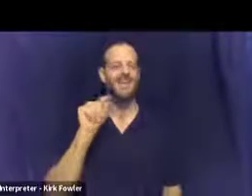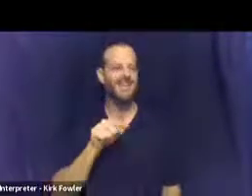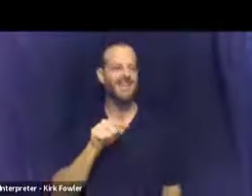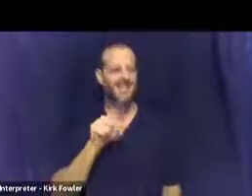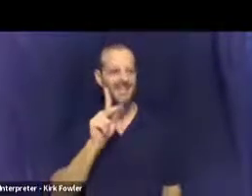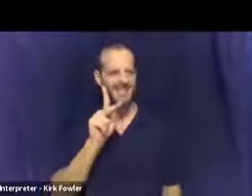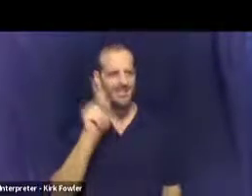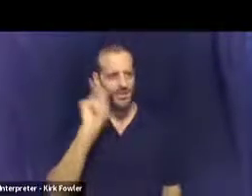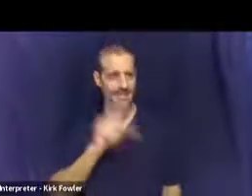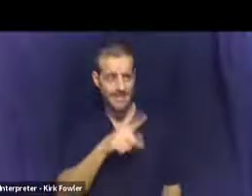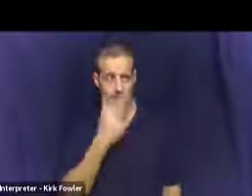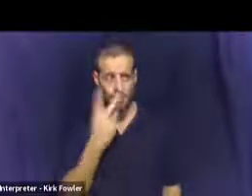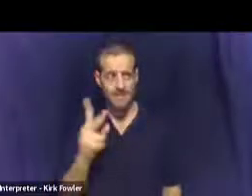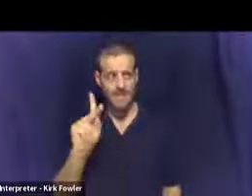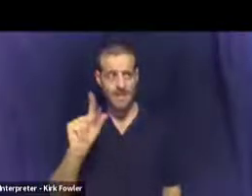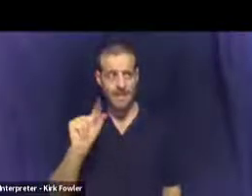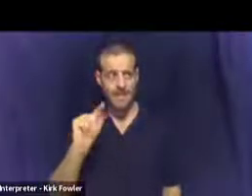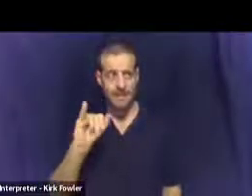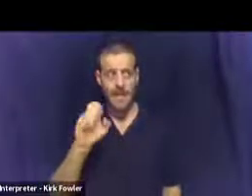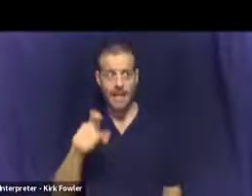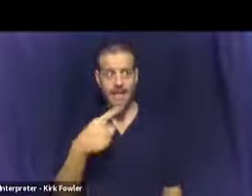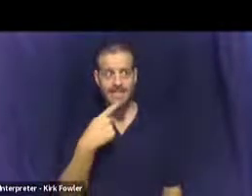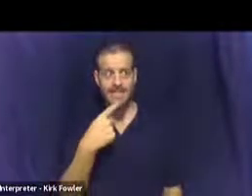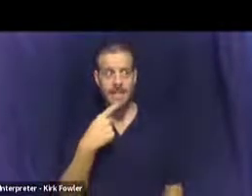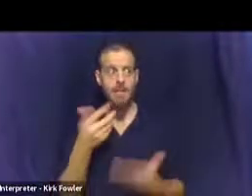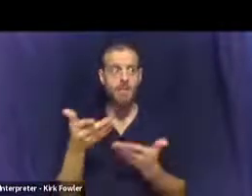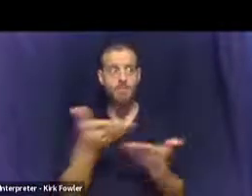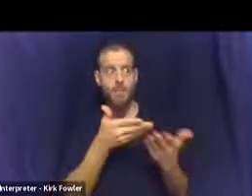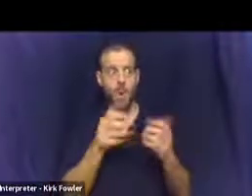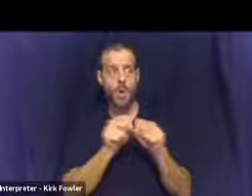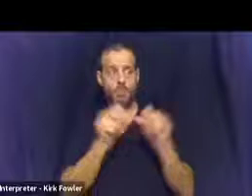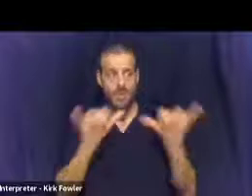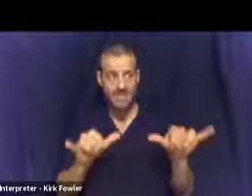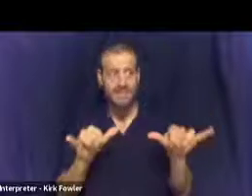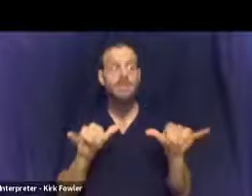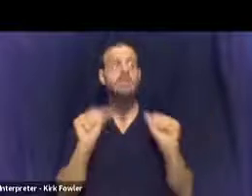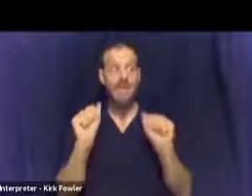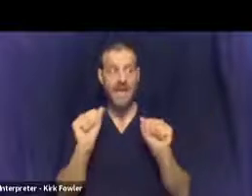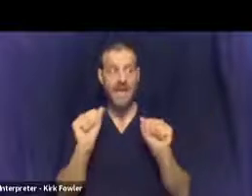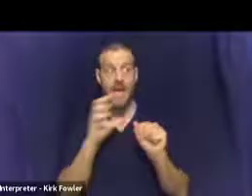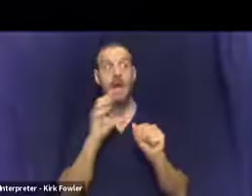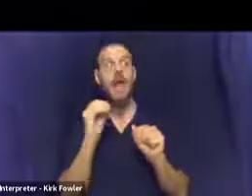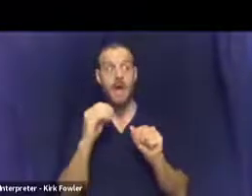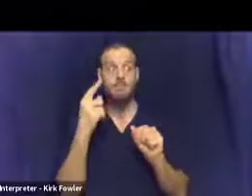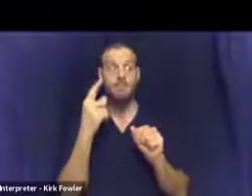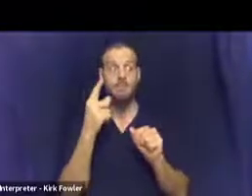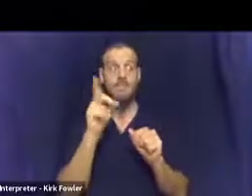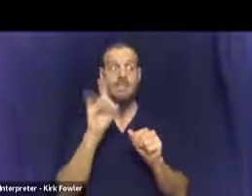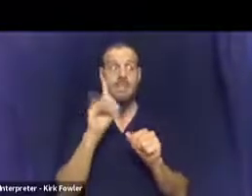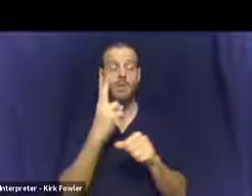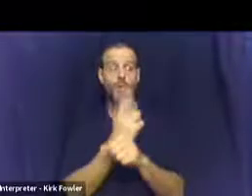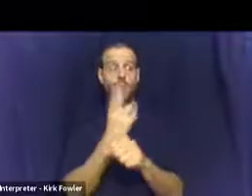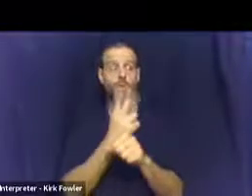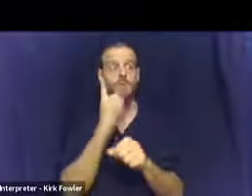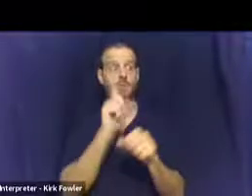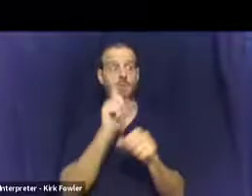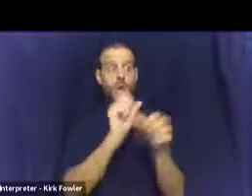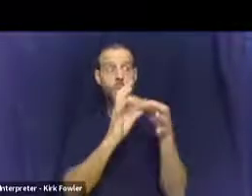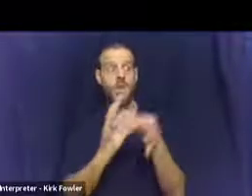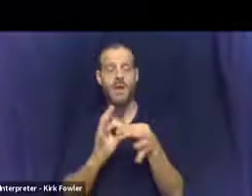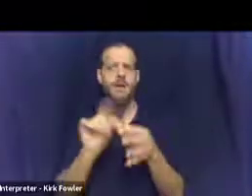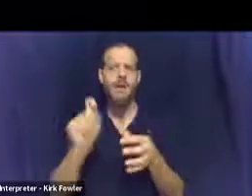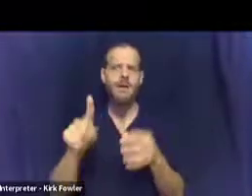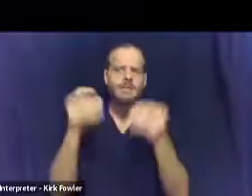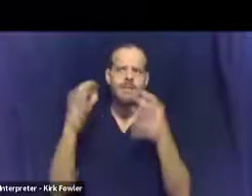see, Katie had said that the portable system can and has been used for work related to be able to ask his teacher, what am I